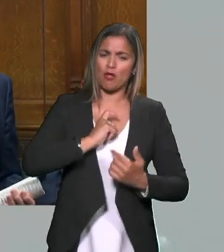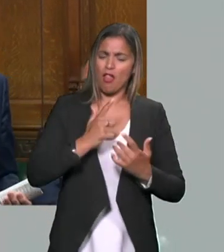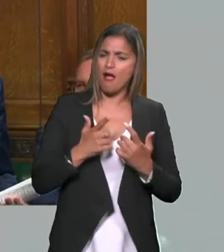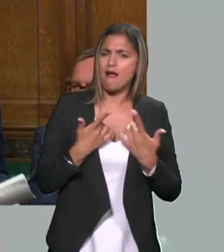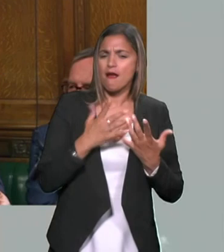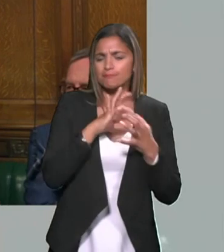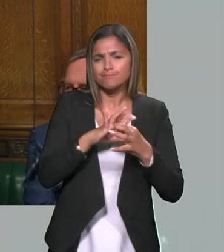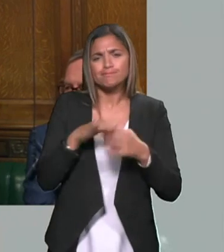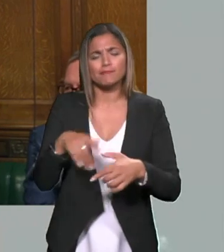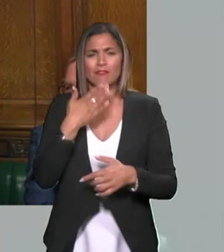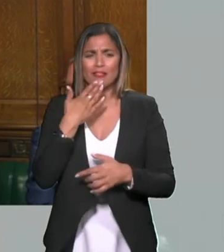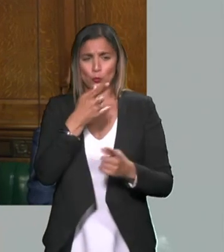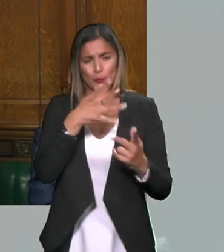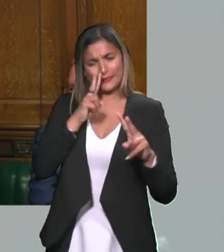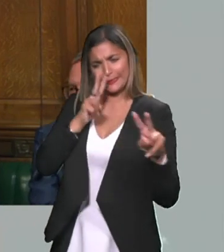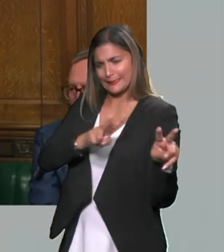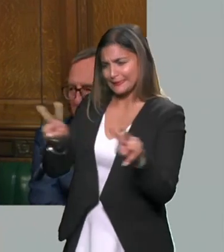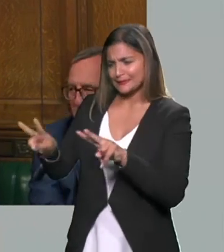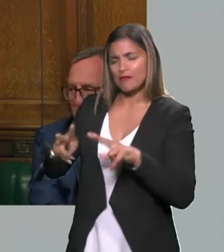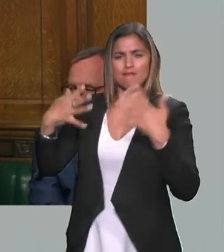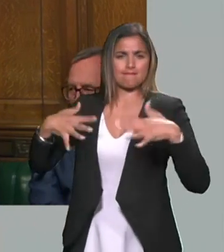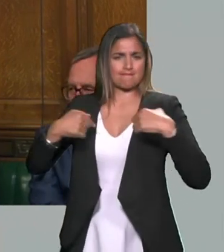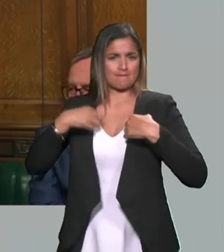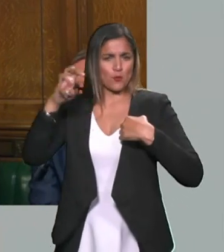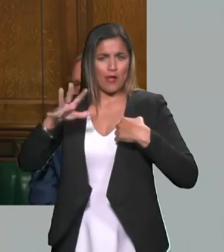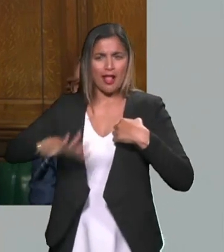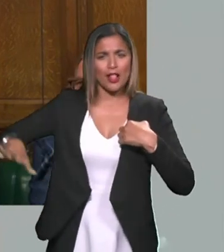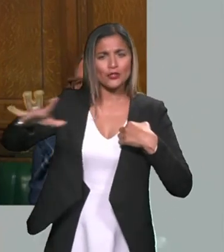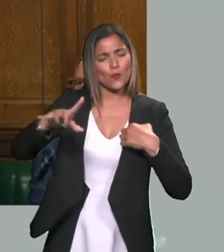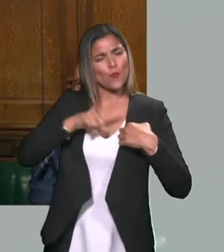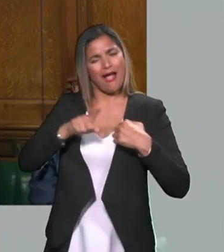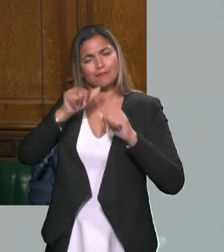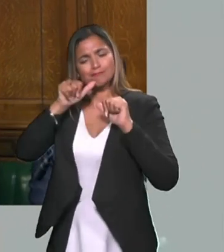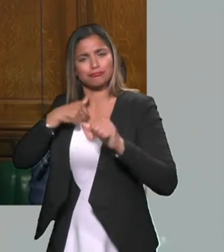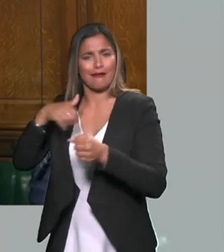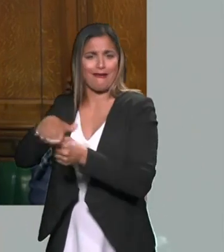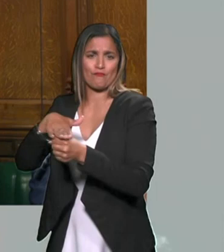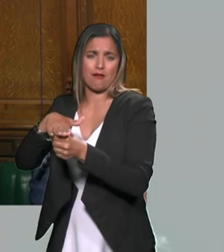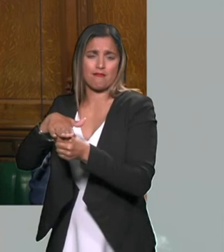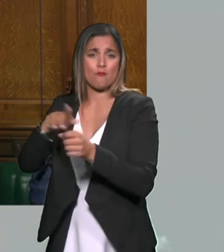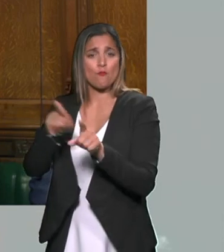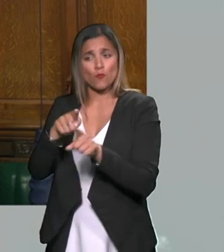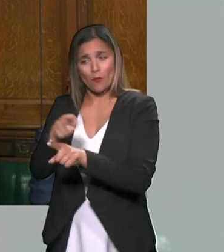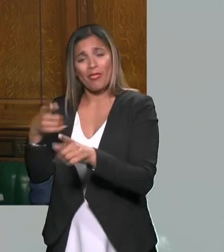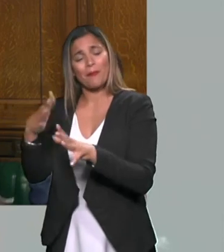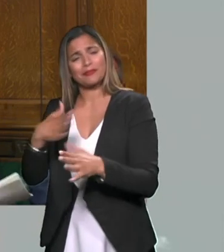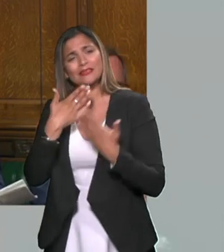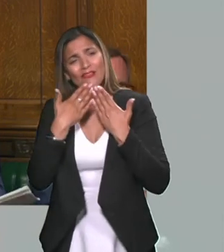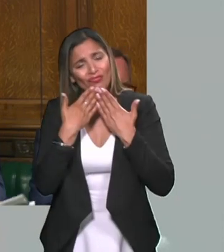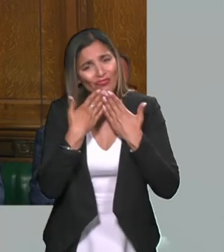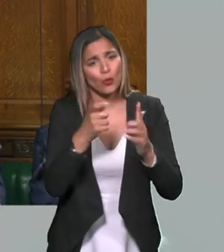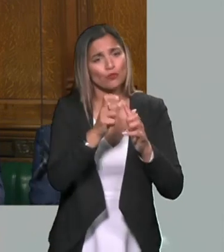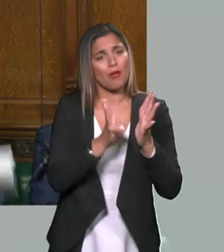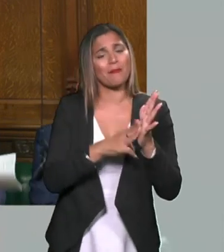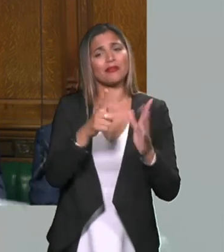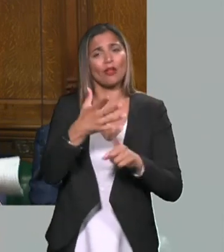He's seen why they love this constituency. He's also heard from them their gratitude for the vaccine and furlough